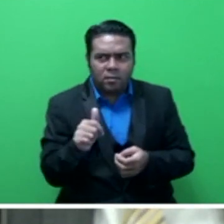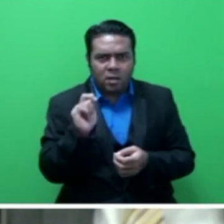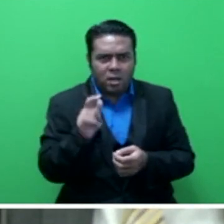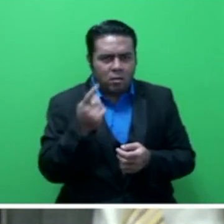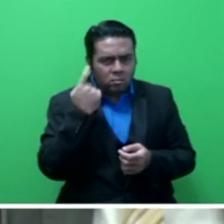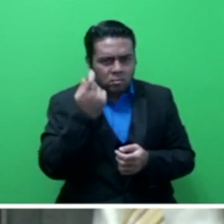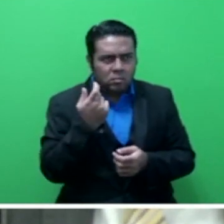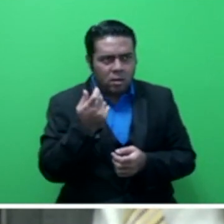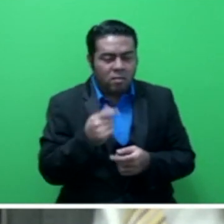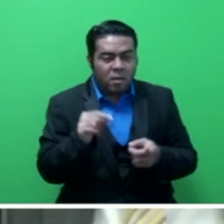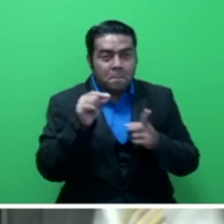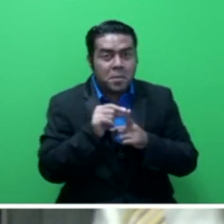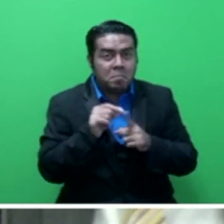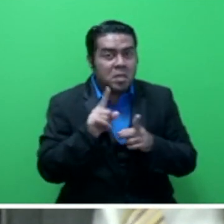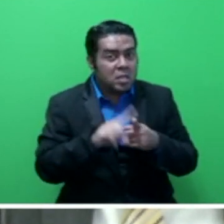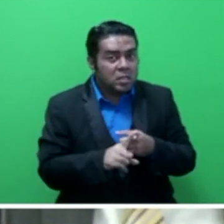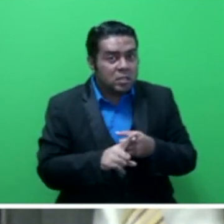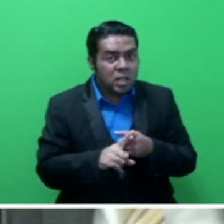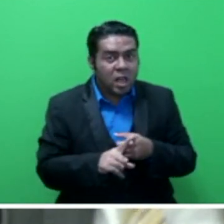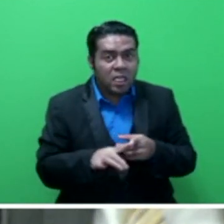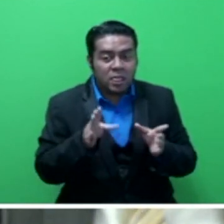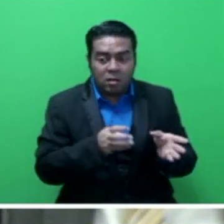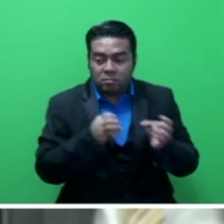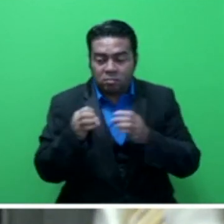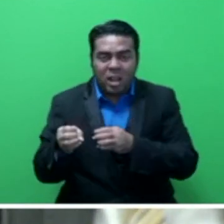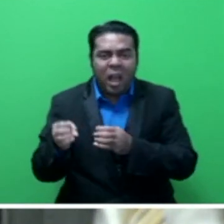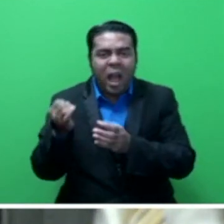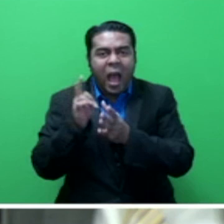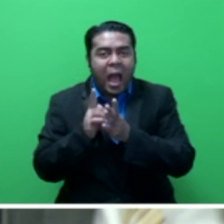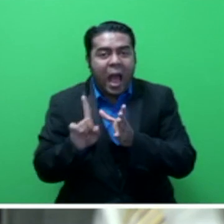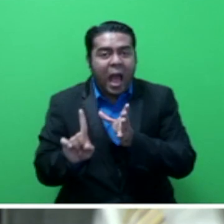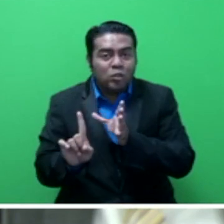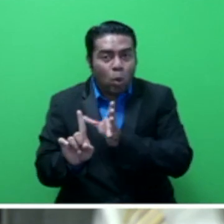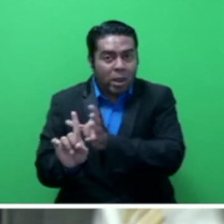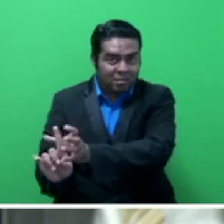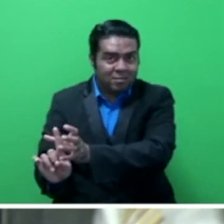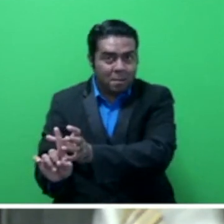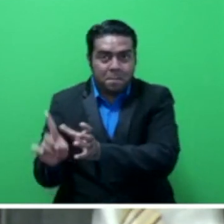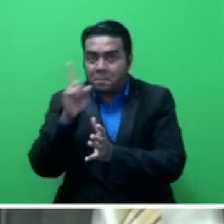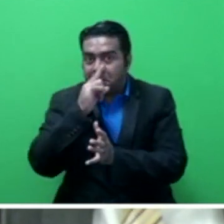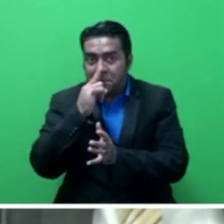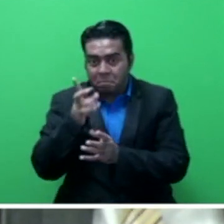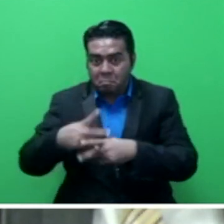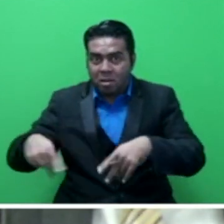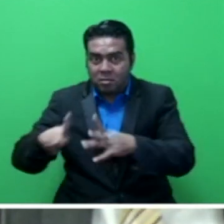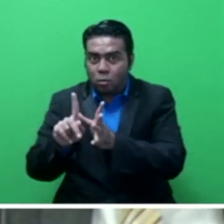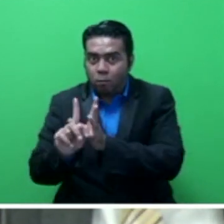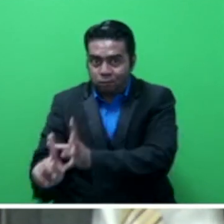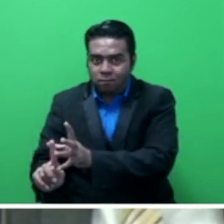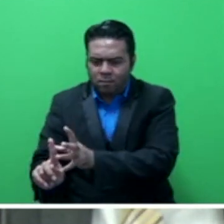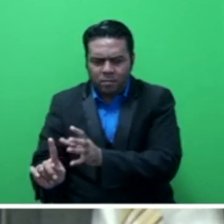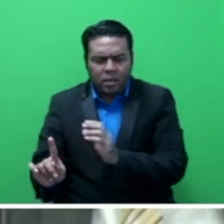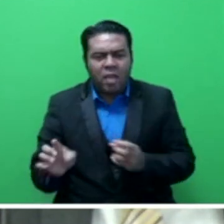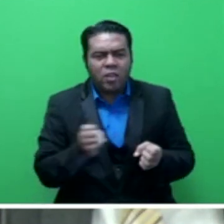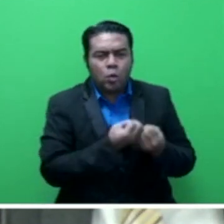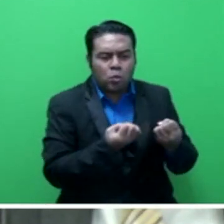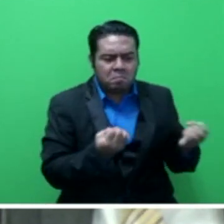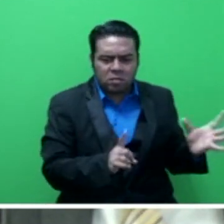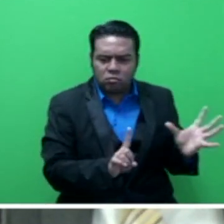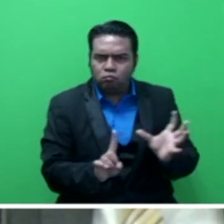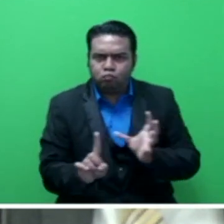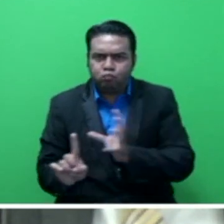the PPEs that we have, the designated isolation facilities for those who are unwell, the designated equipment that goes with the ventilators that